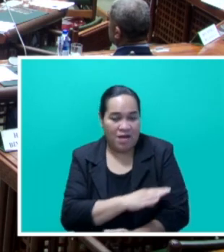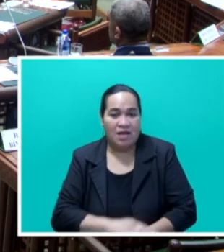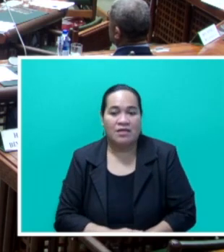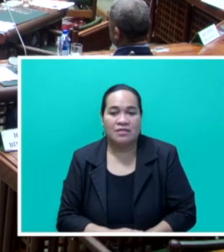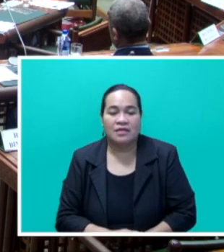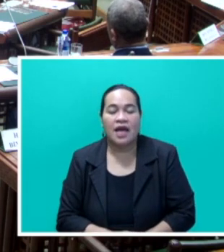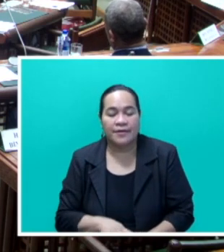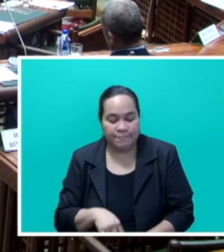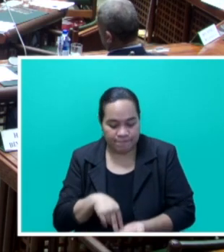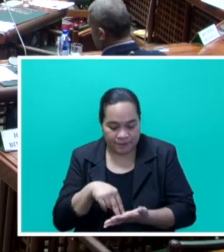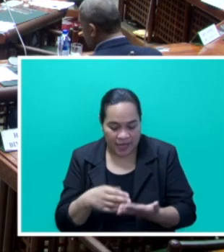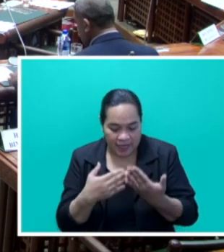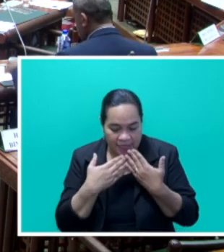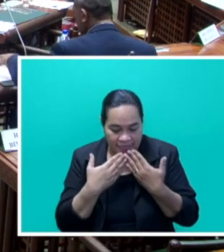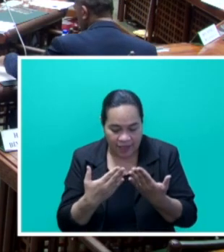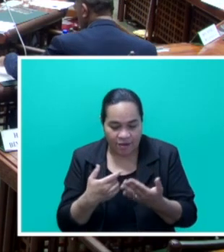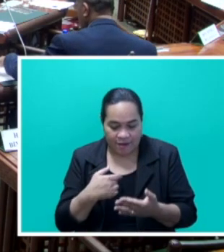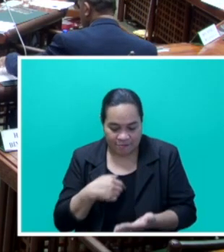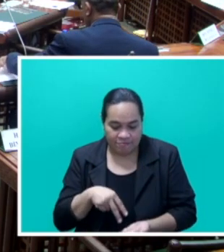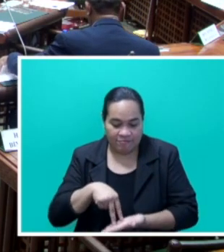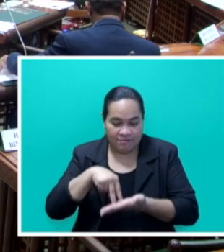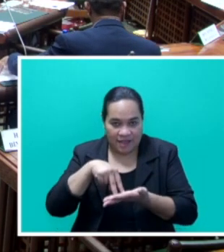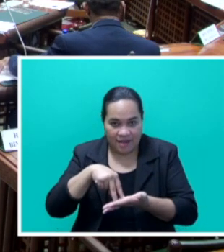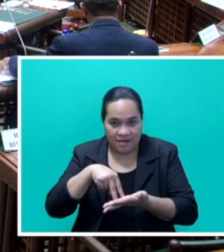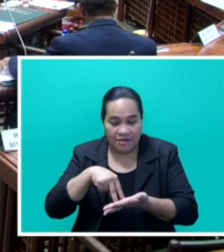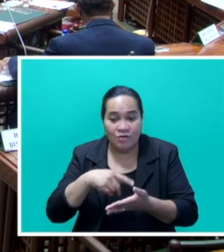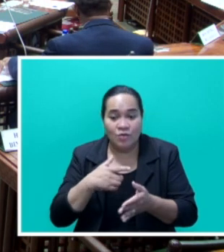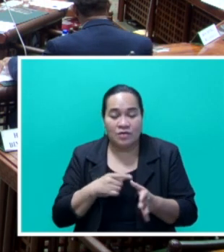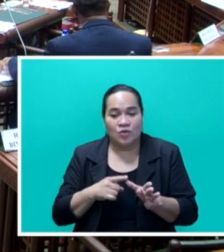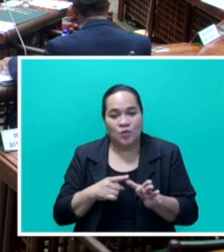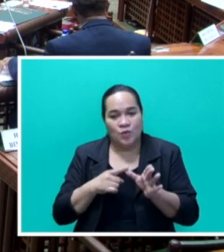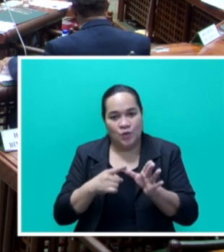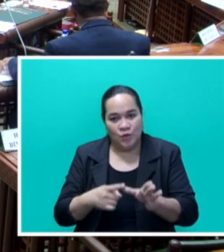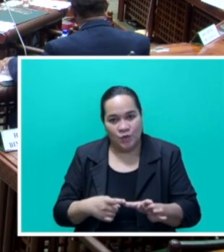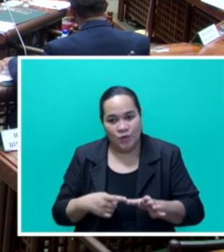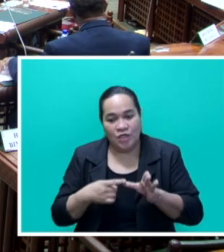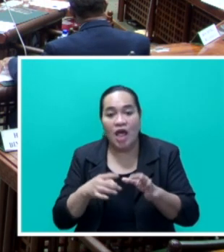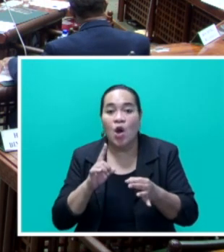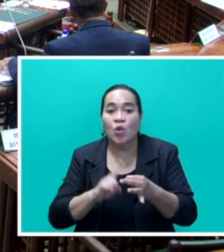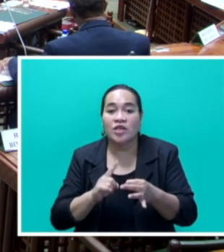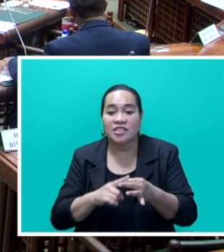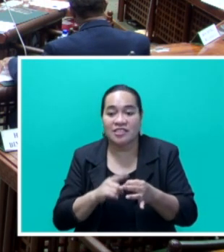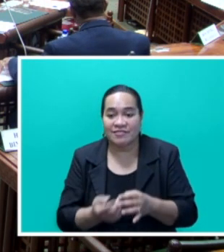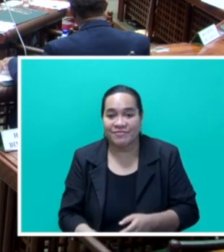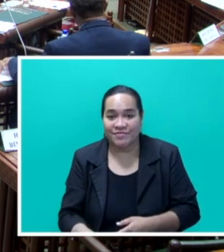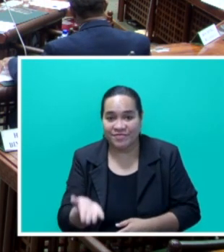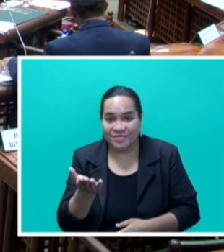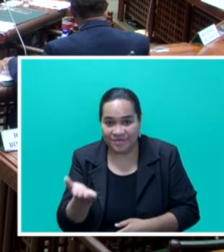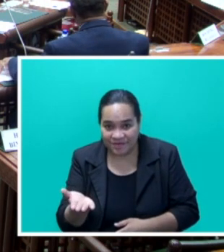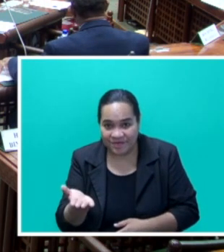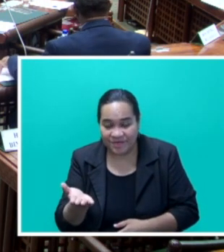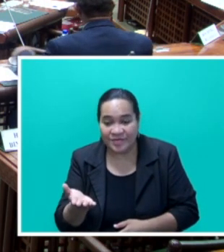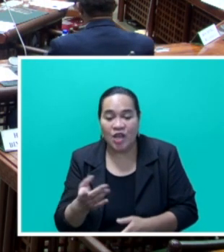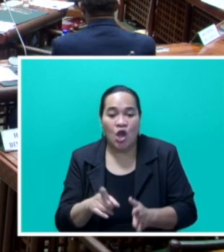Thank you, Mr. Speaker. Mr. Speaker, I stand to answer questions by Honorable